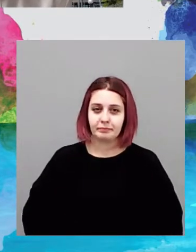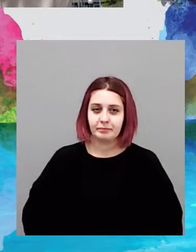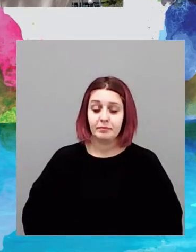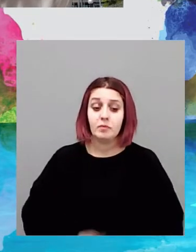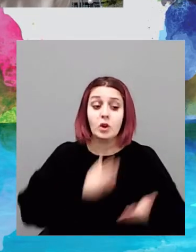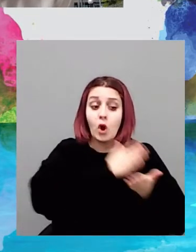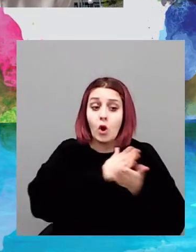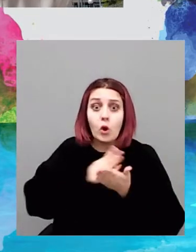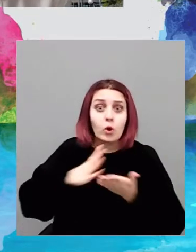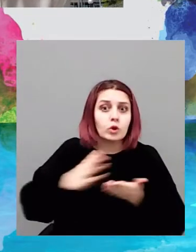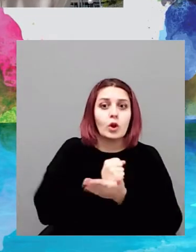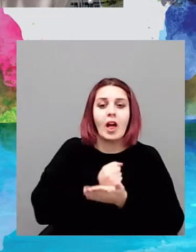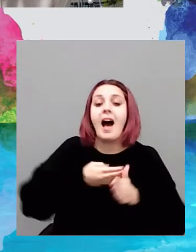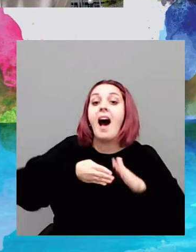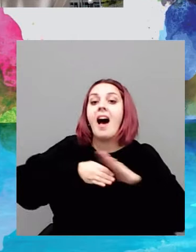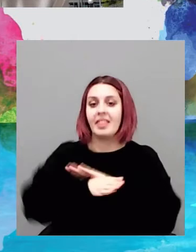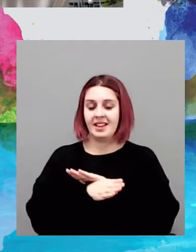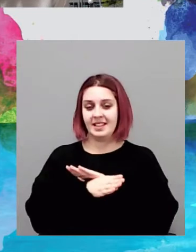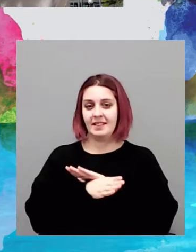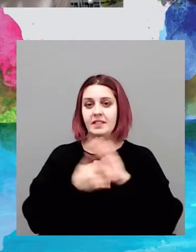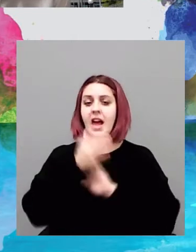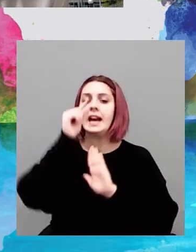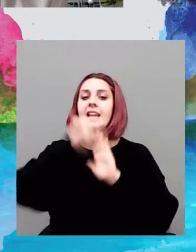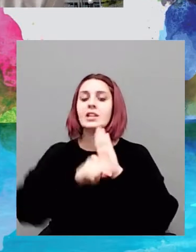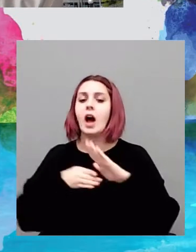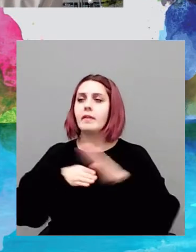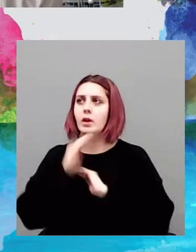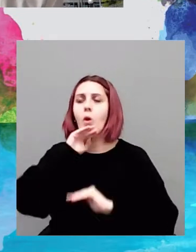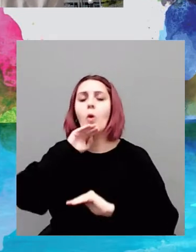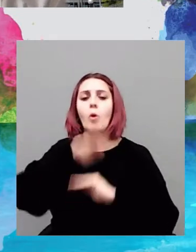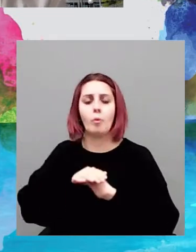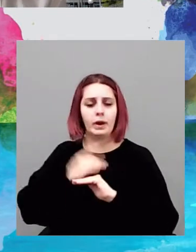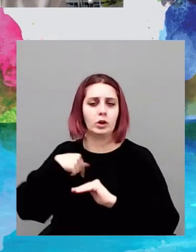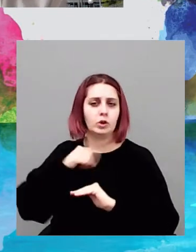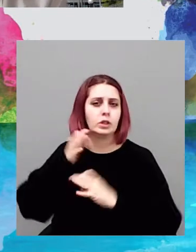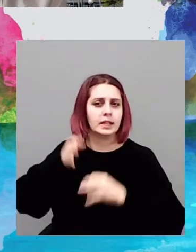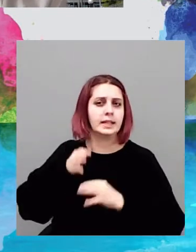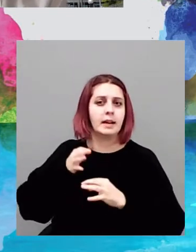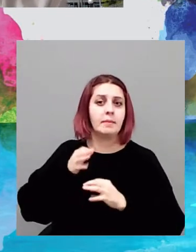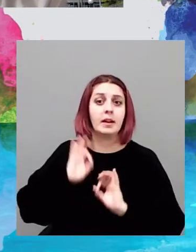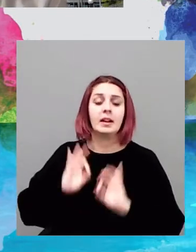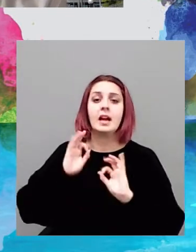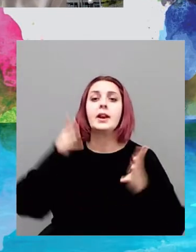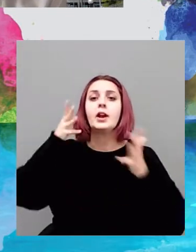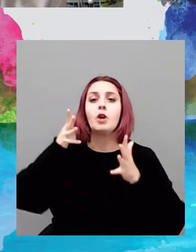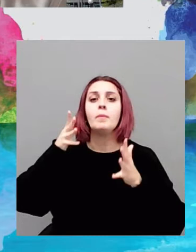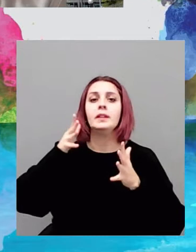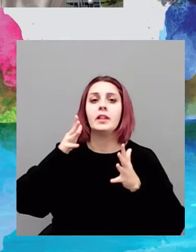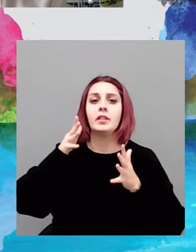Now, all of our courses are accessible. We comply all the virtual accessibility criteria.